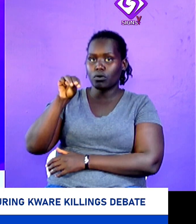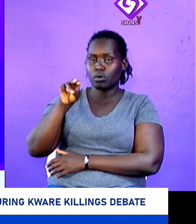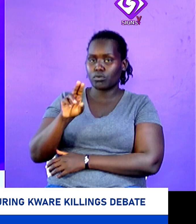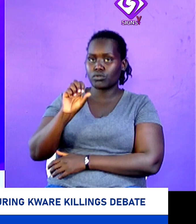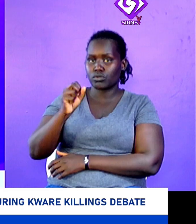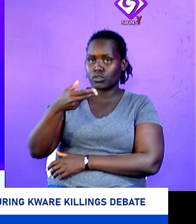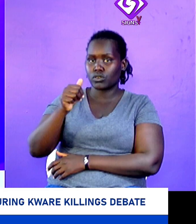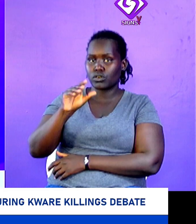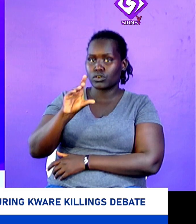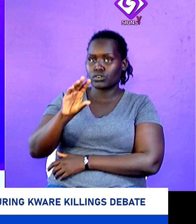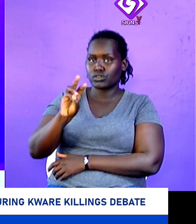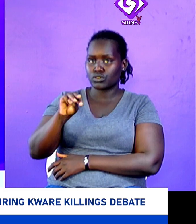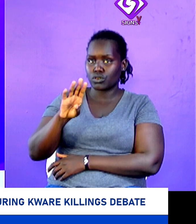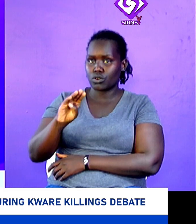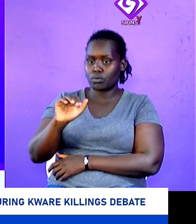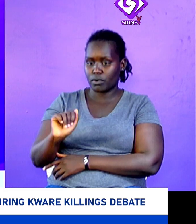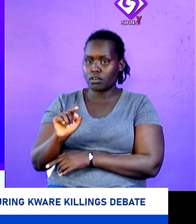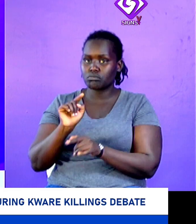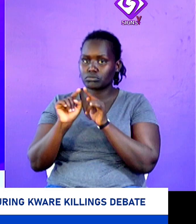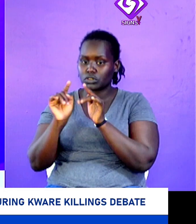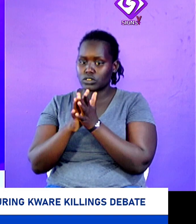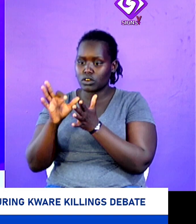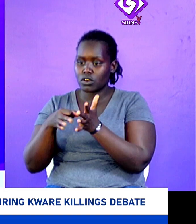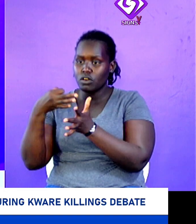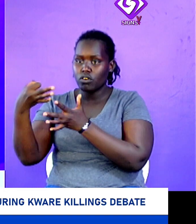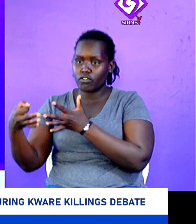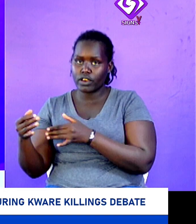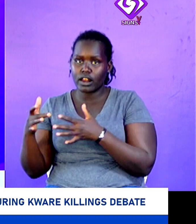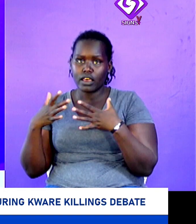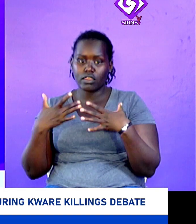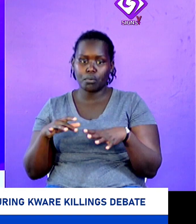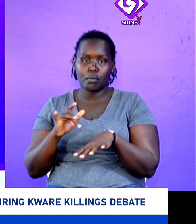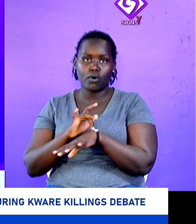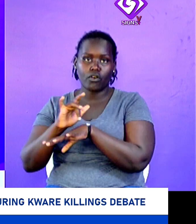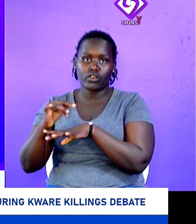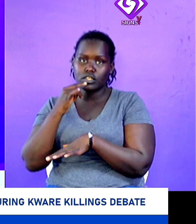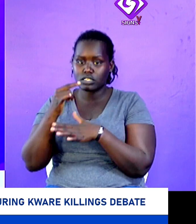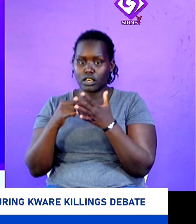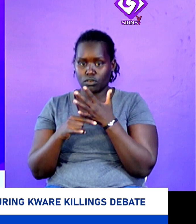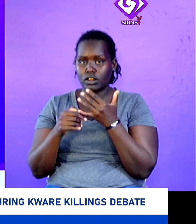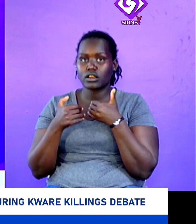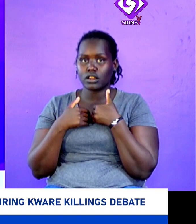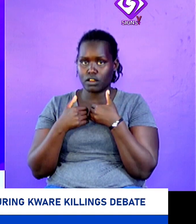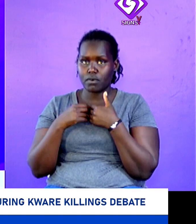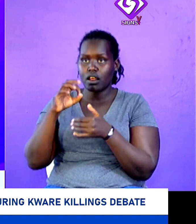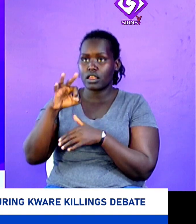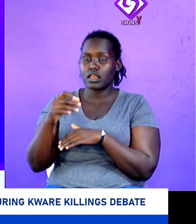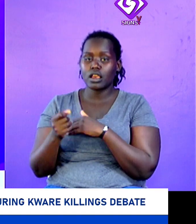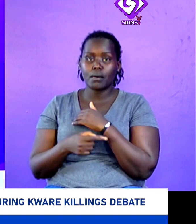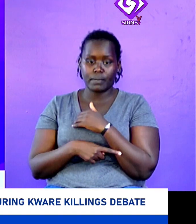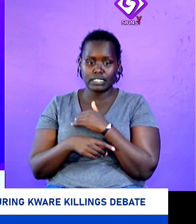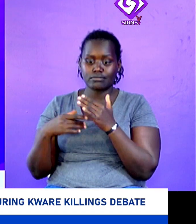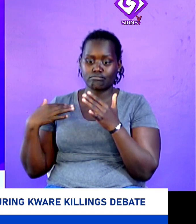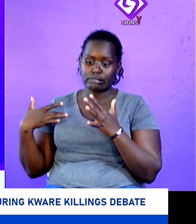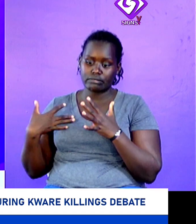cabinet secretary of failing the victims' families, lamenting that it had been 3 months